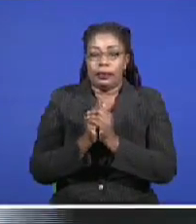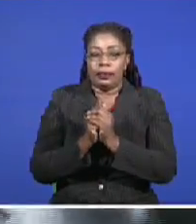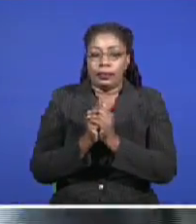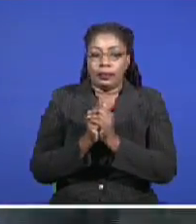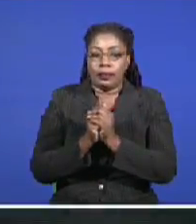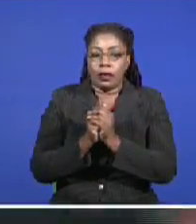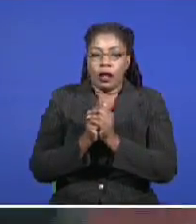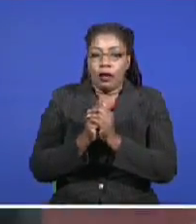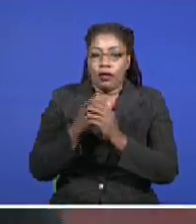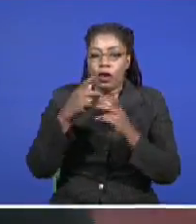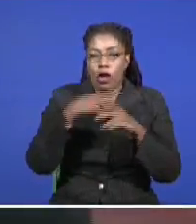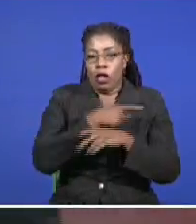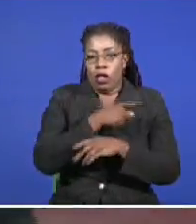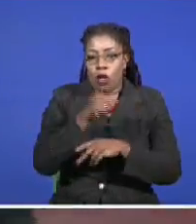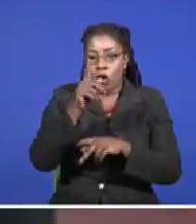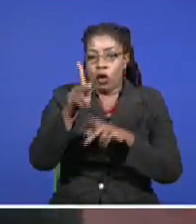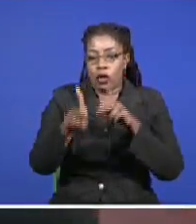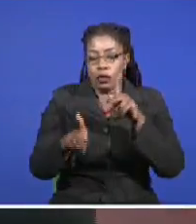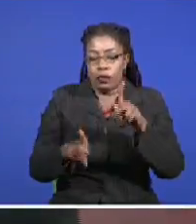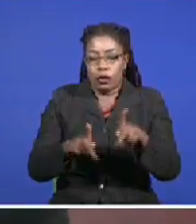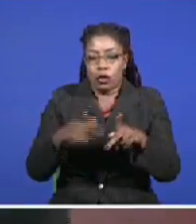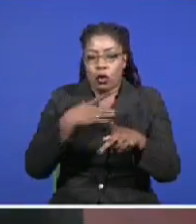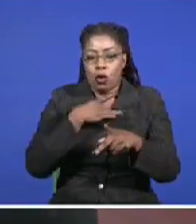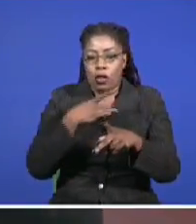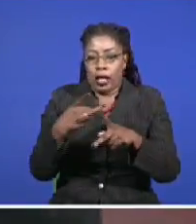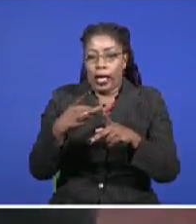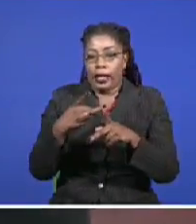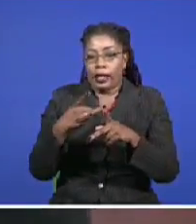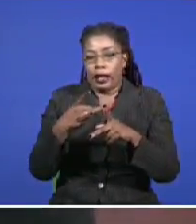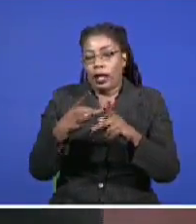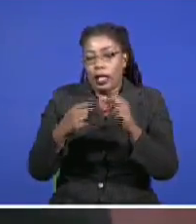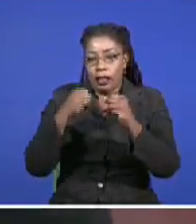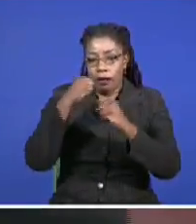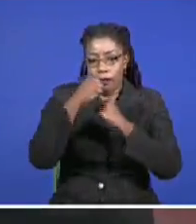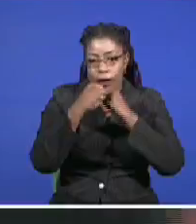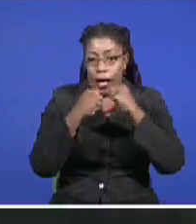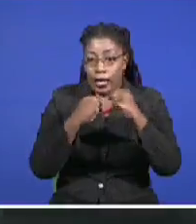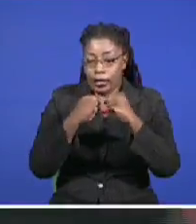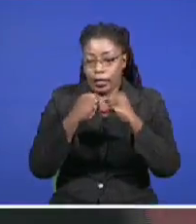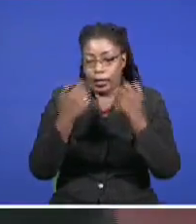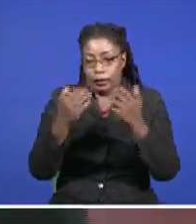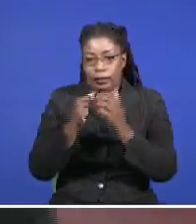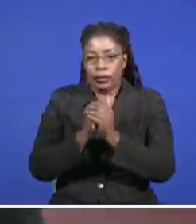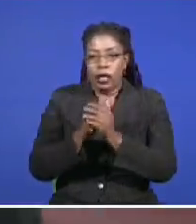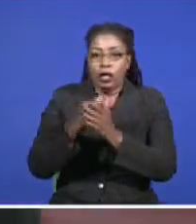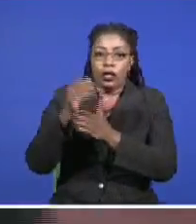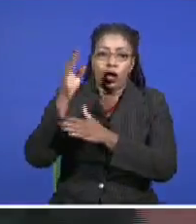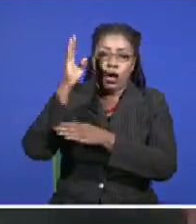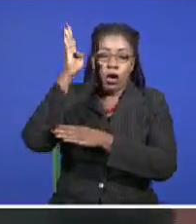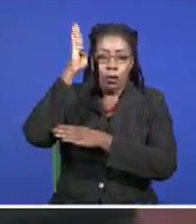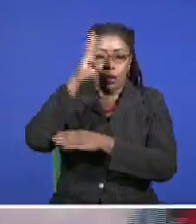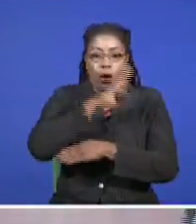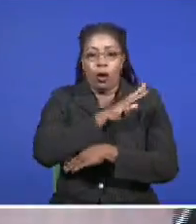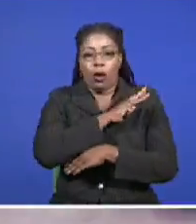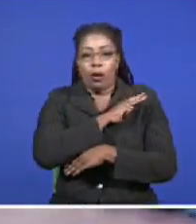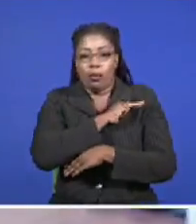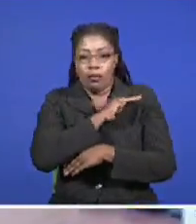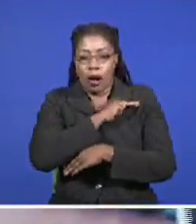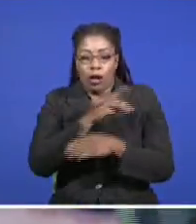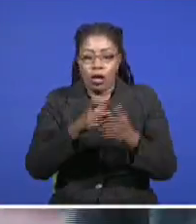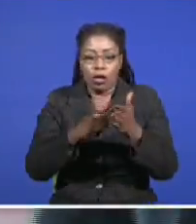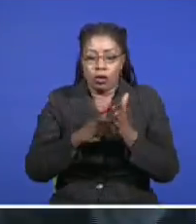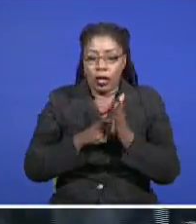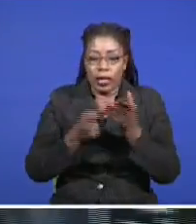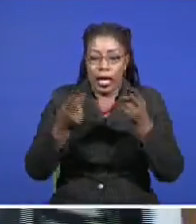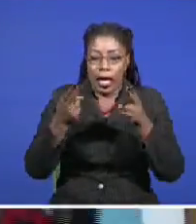you fighting fans out there, you're in for a treat as this Friday marks the return of the BOMAC fight card as BOMAC 4 Cage Fights the Striker's Quest is set to